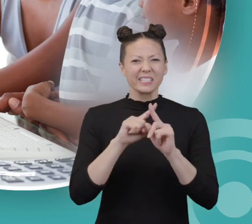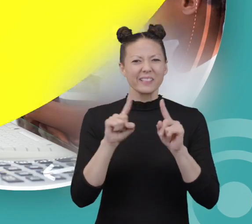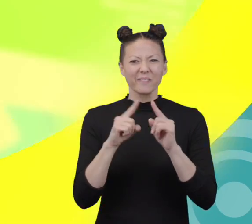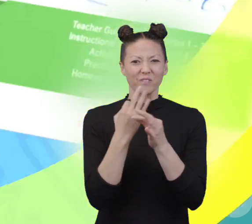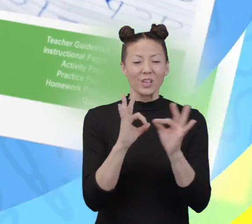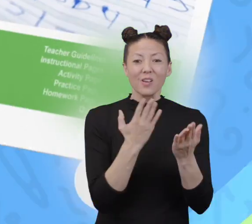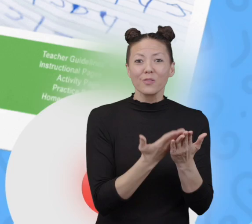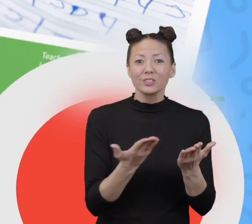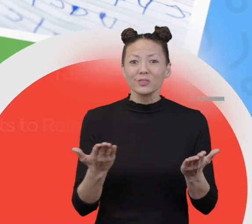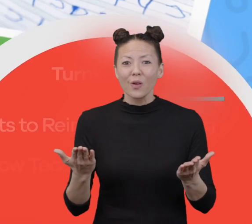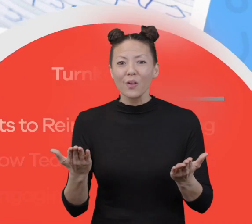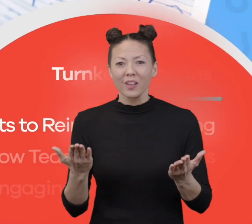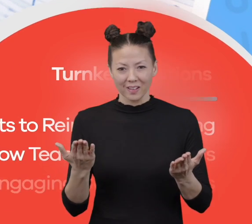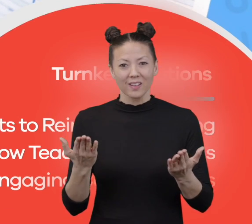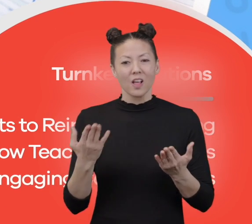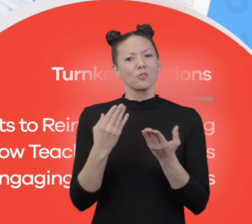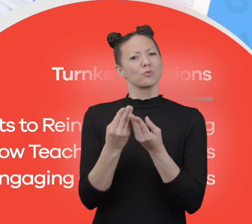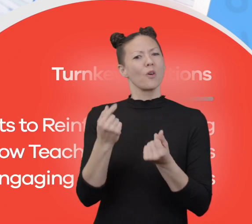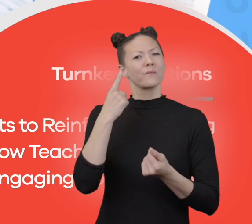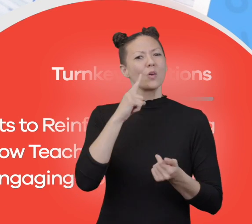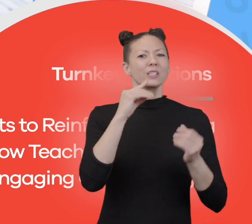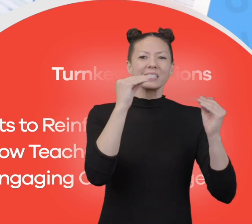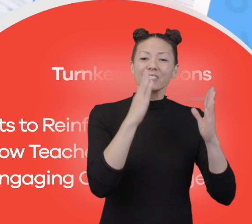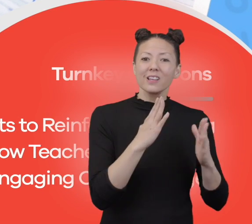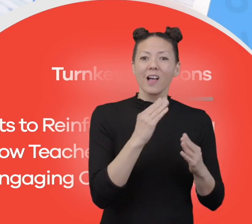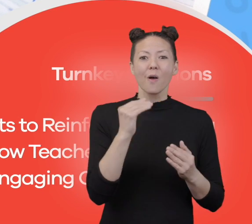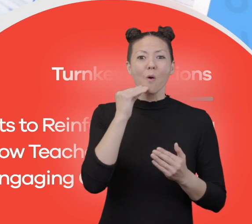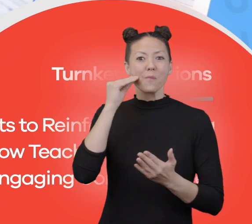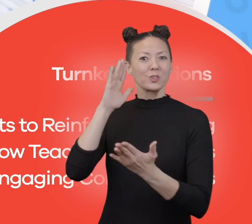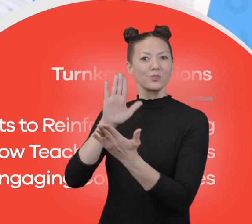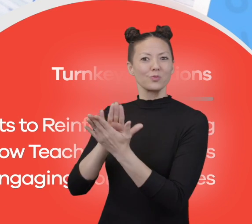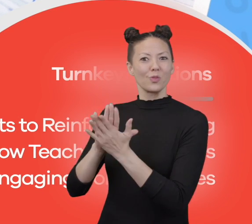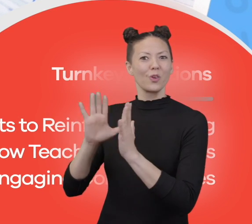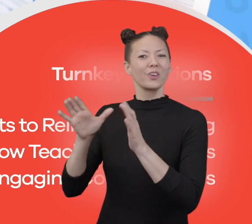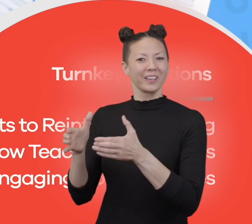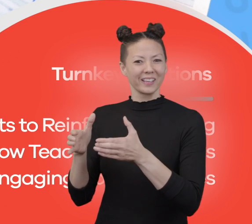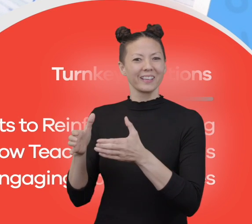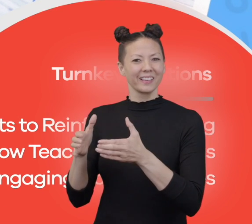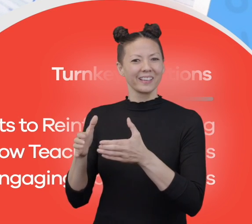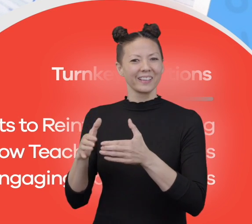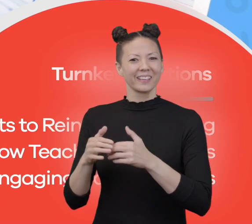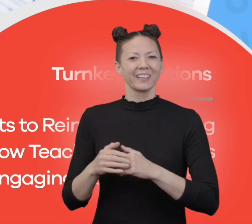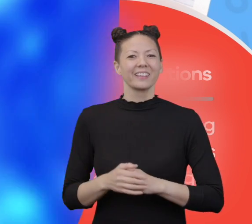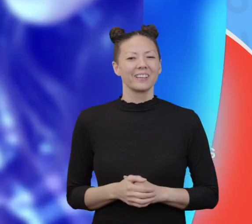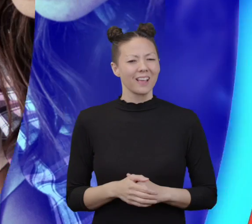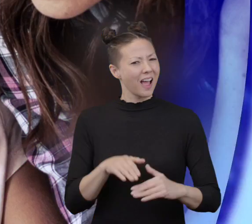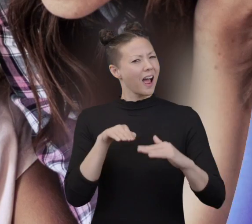resources and turnkey solutions for teachers and homeschoolers.